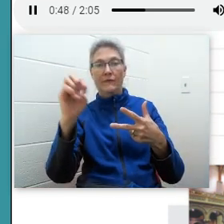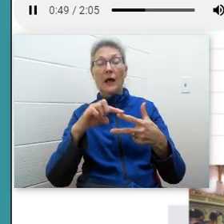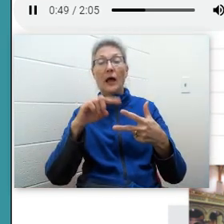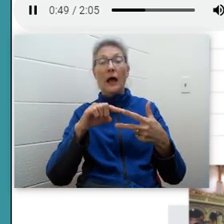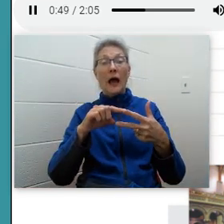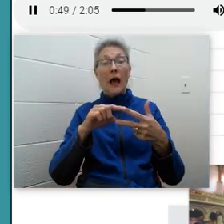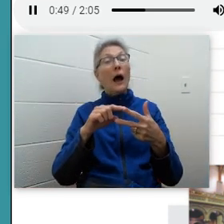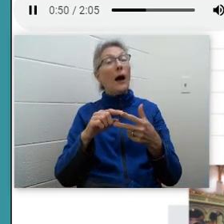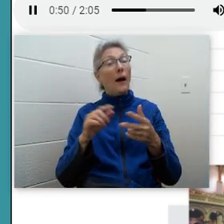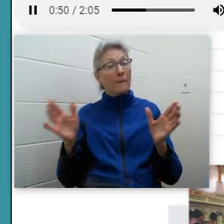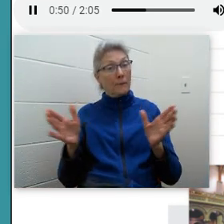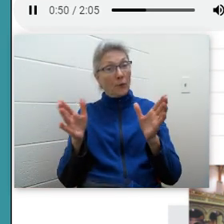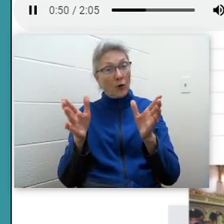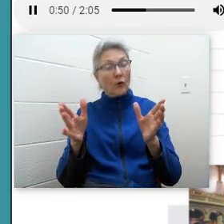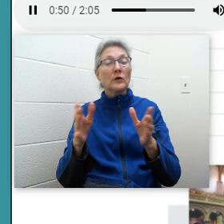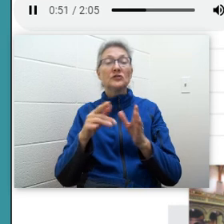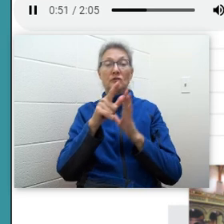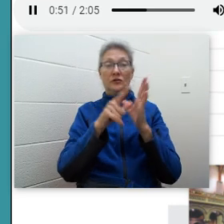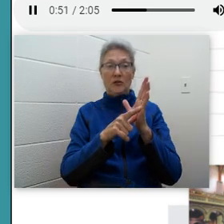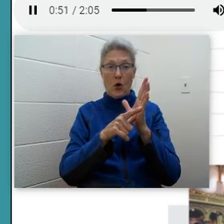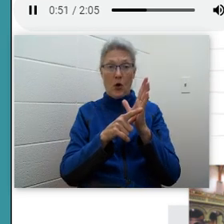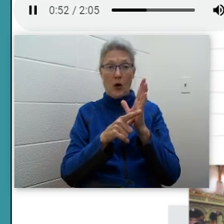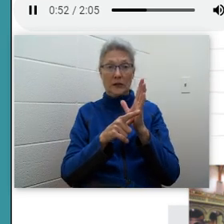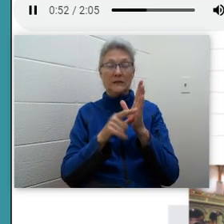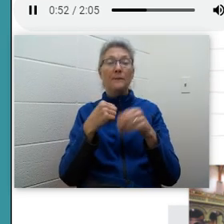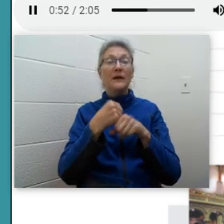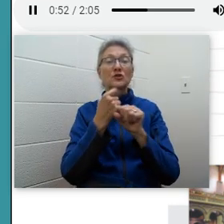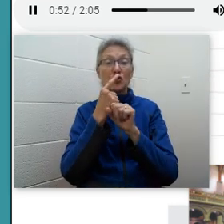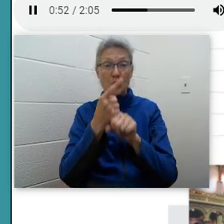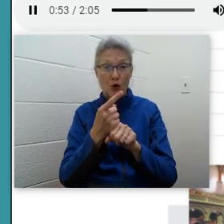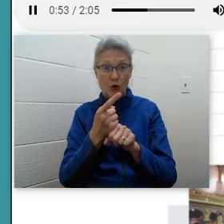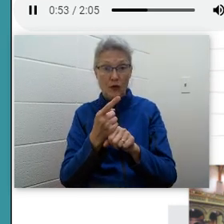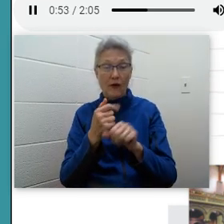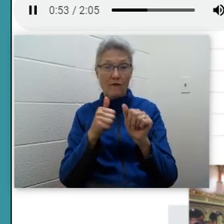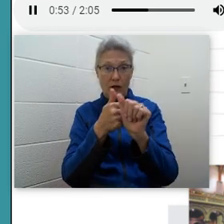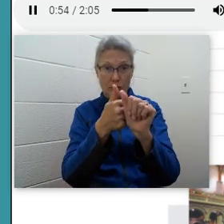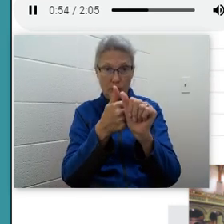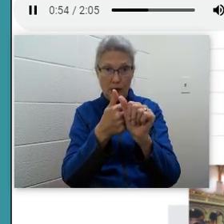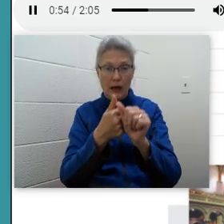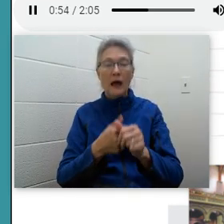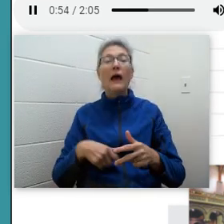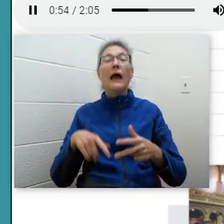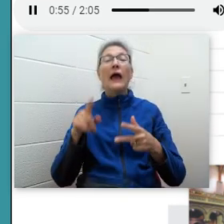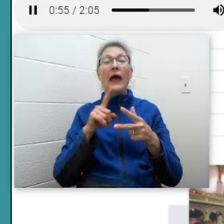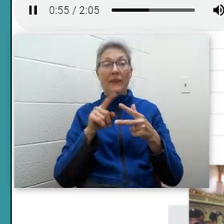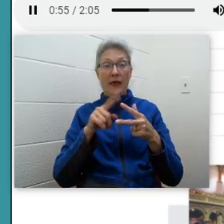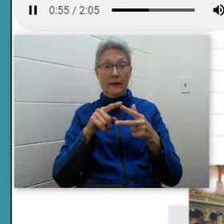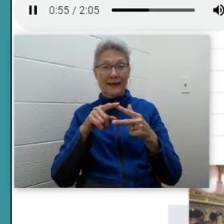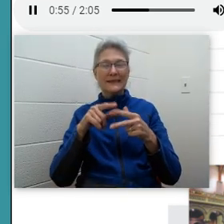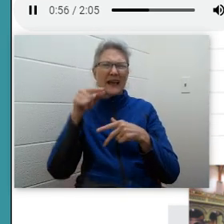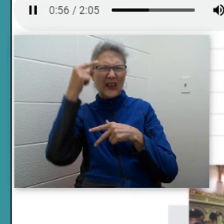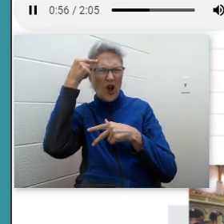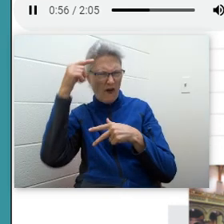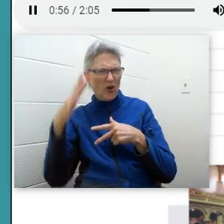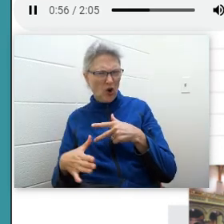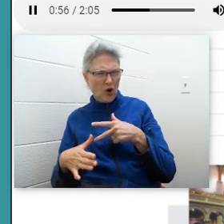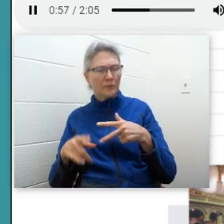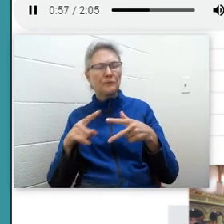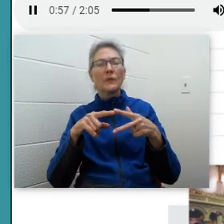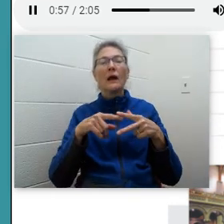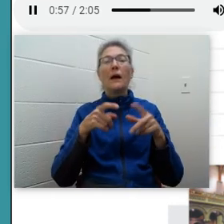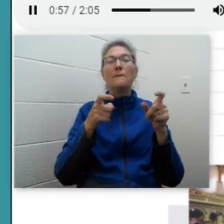state government, the governor, who is elected by popular vote, leads this branch. Other members of the executive branch include